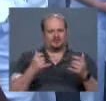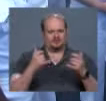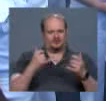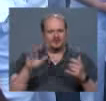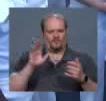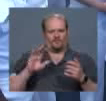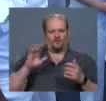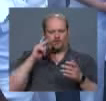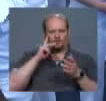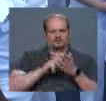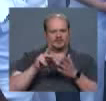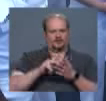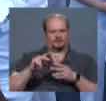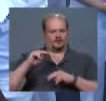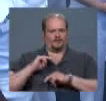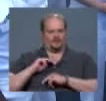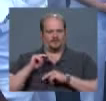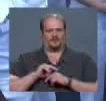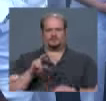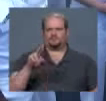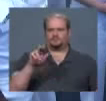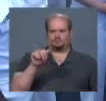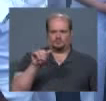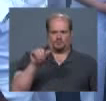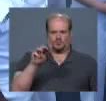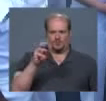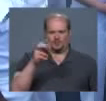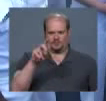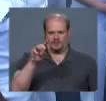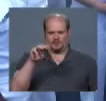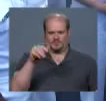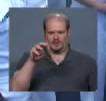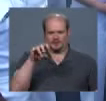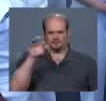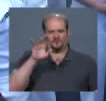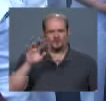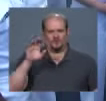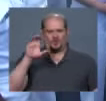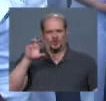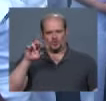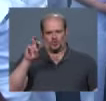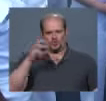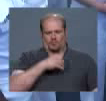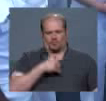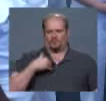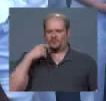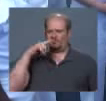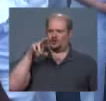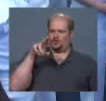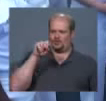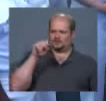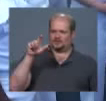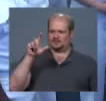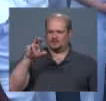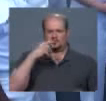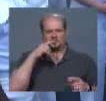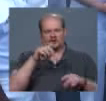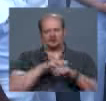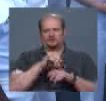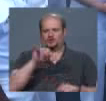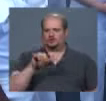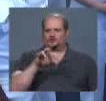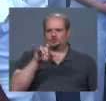former Secretary of the Navy Raymond Mamis, who was a former crew member of the original USS Little Rock, announced on July